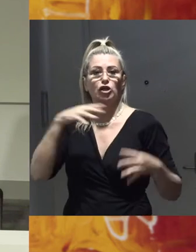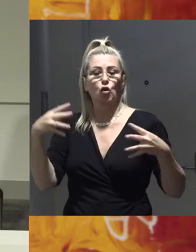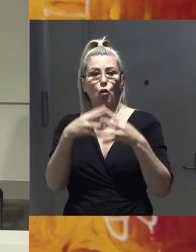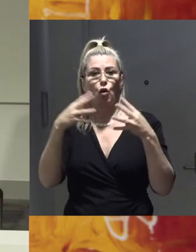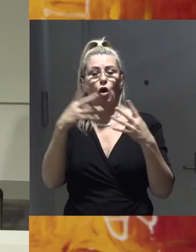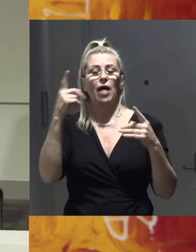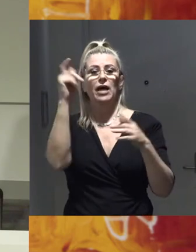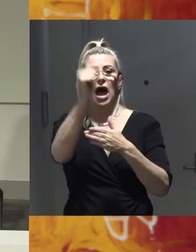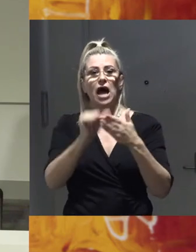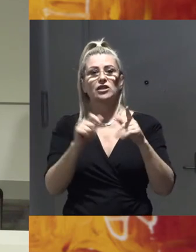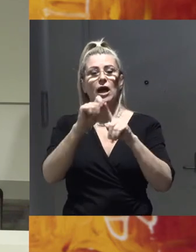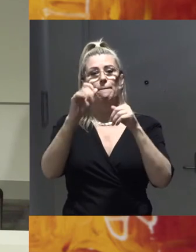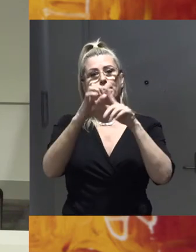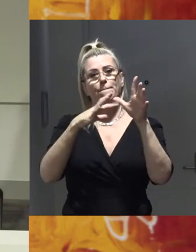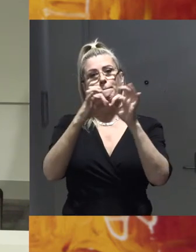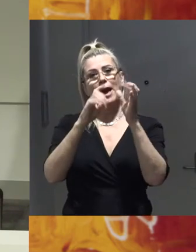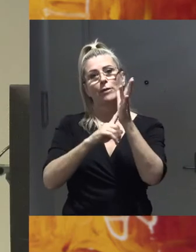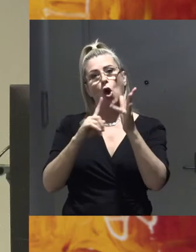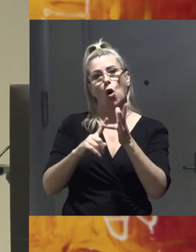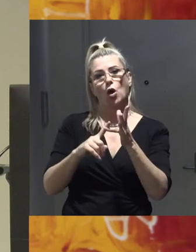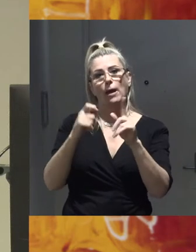Pablo Picasso.